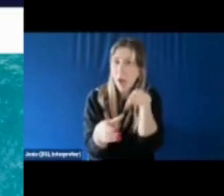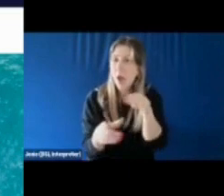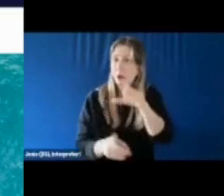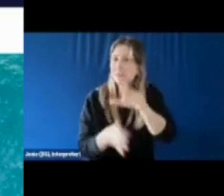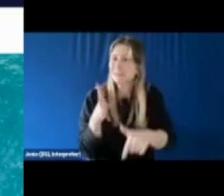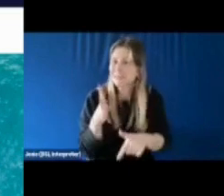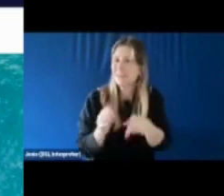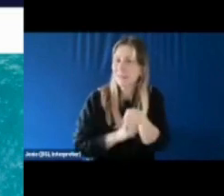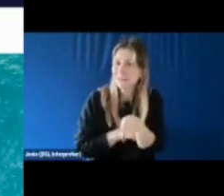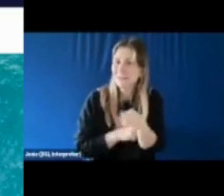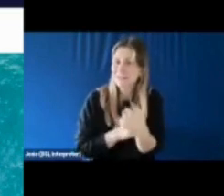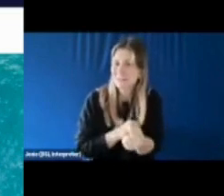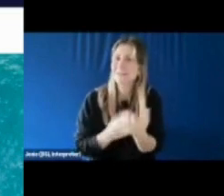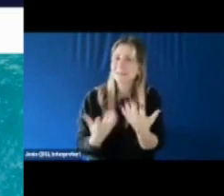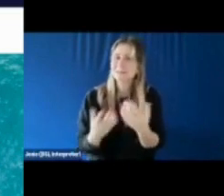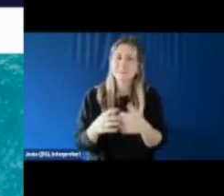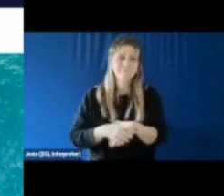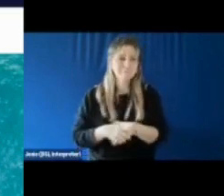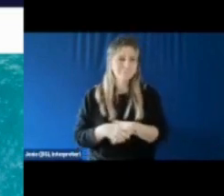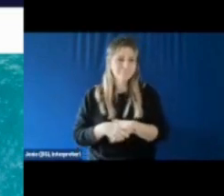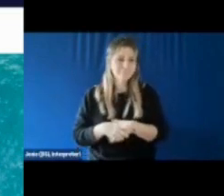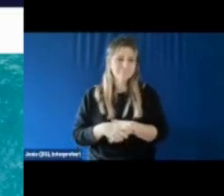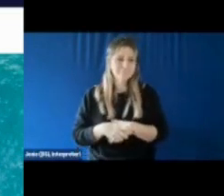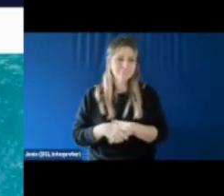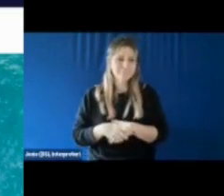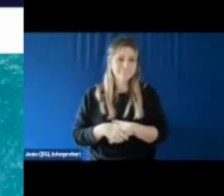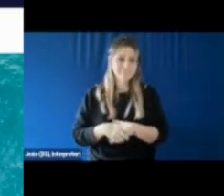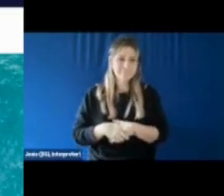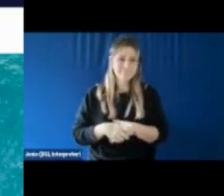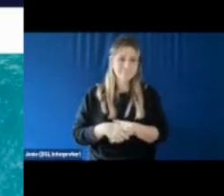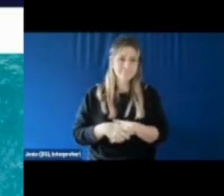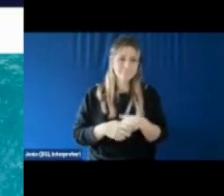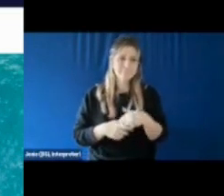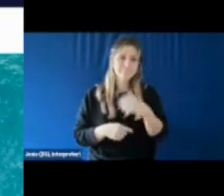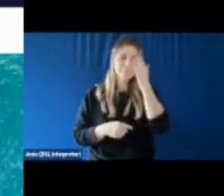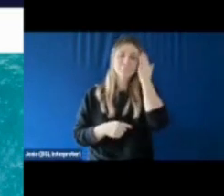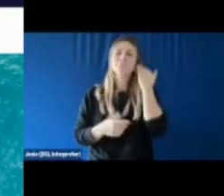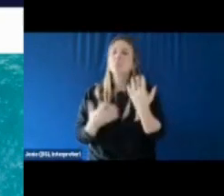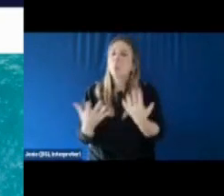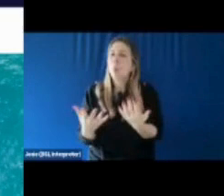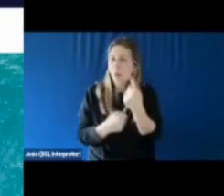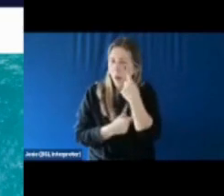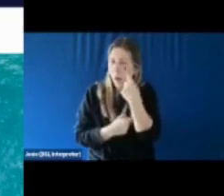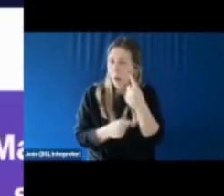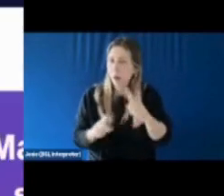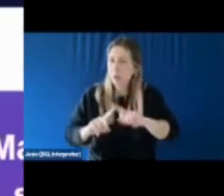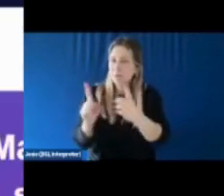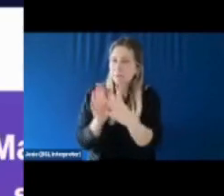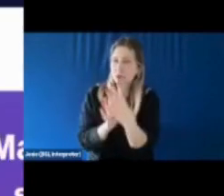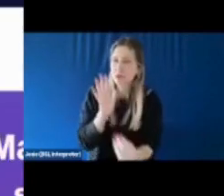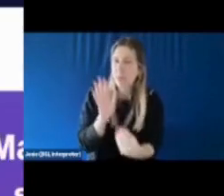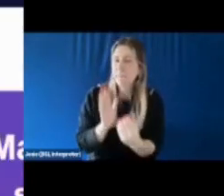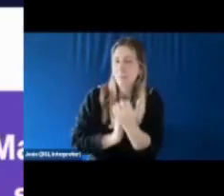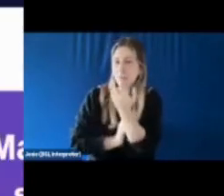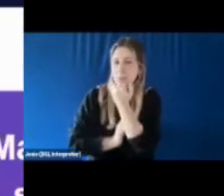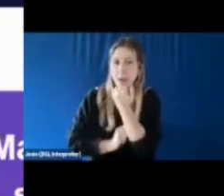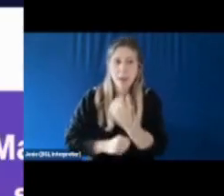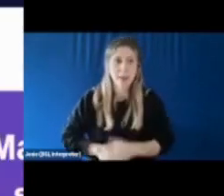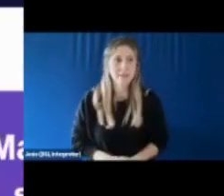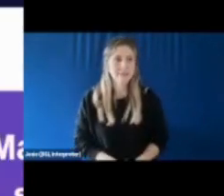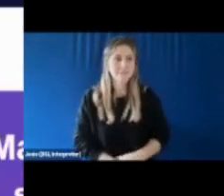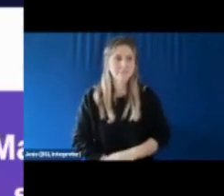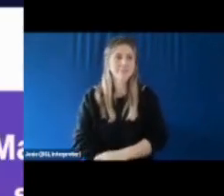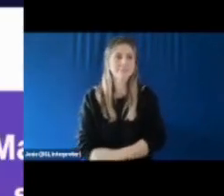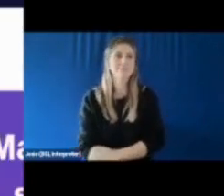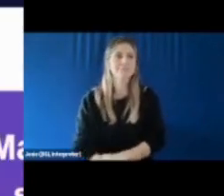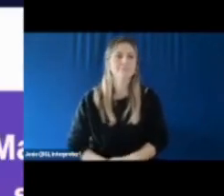for your program. Let's look at some different sample sizes on the next slide. Now, apologies for